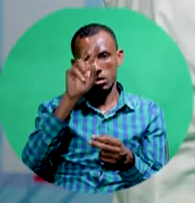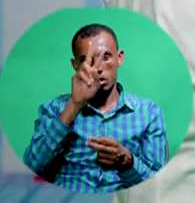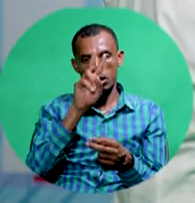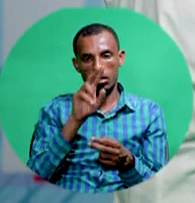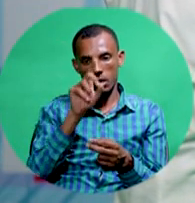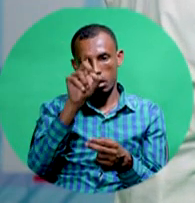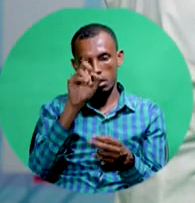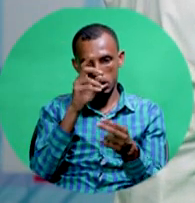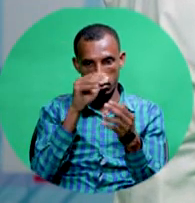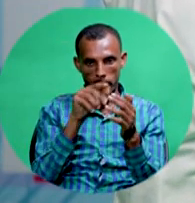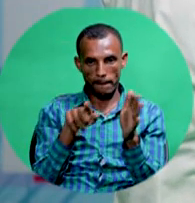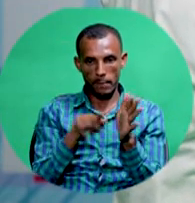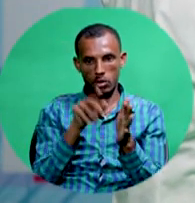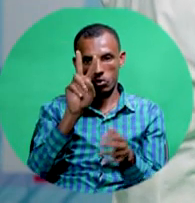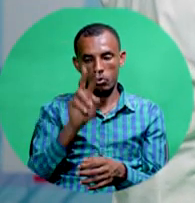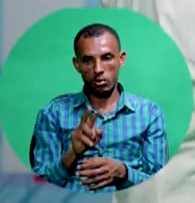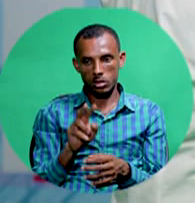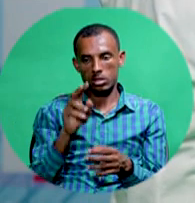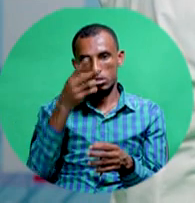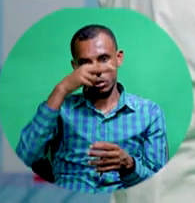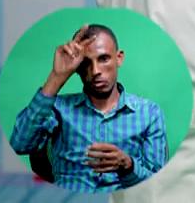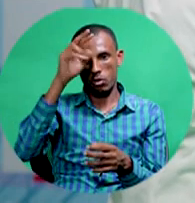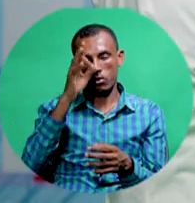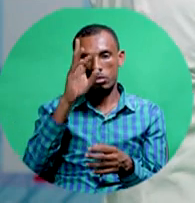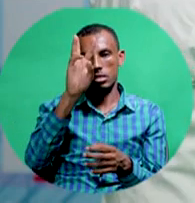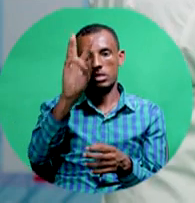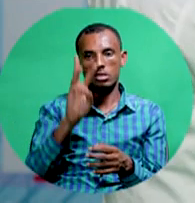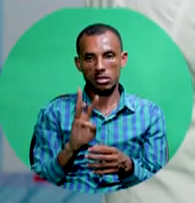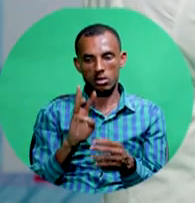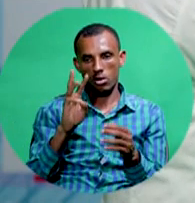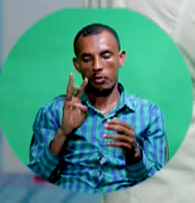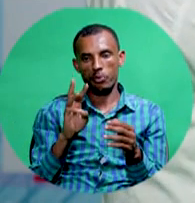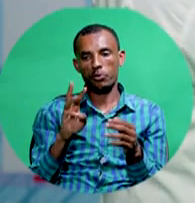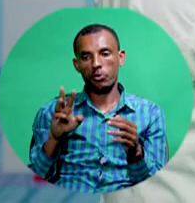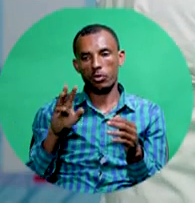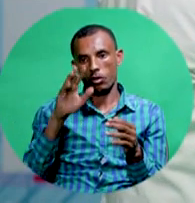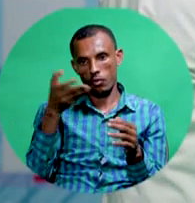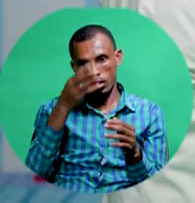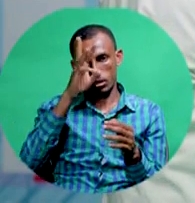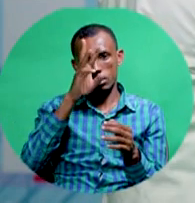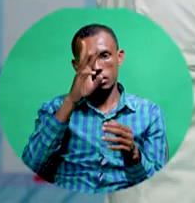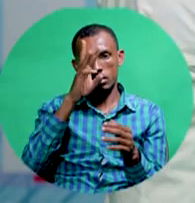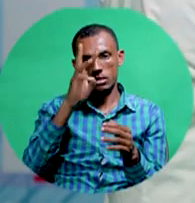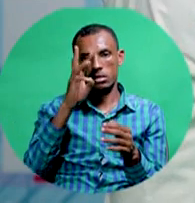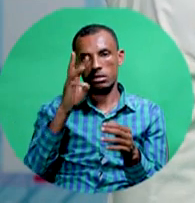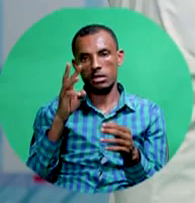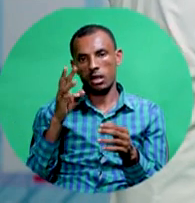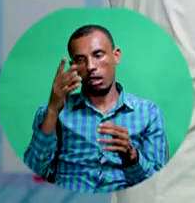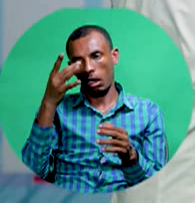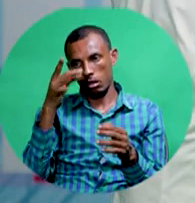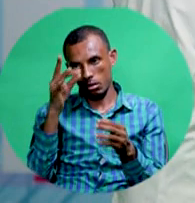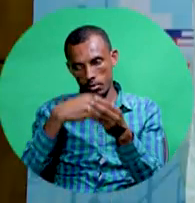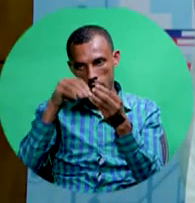3x minus 2 the power of 6 over 3 times 6 is 18